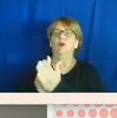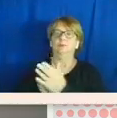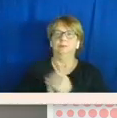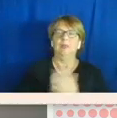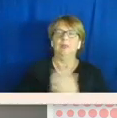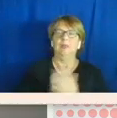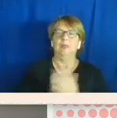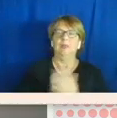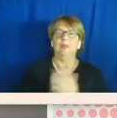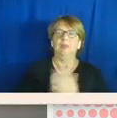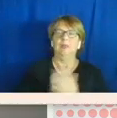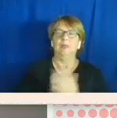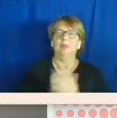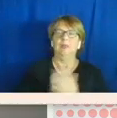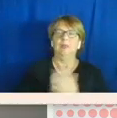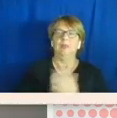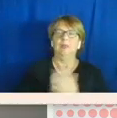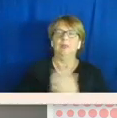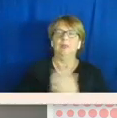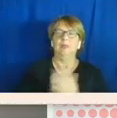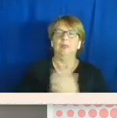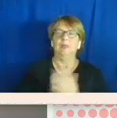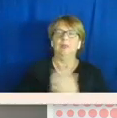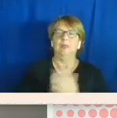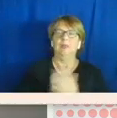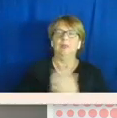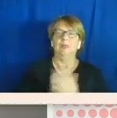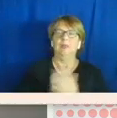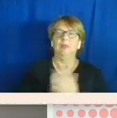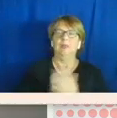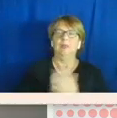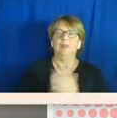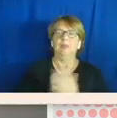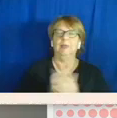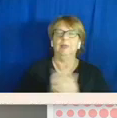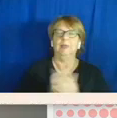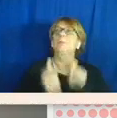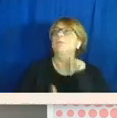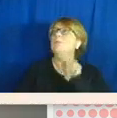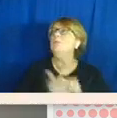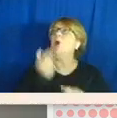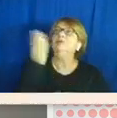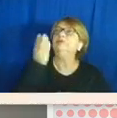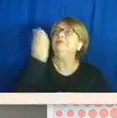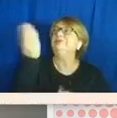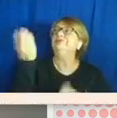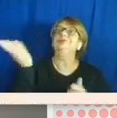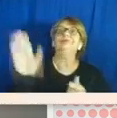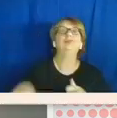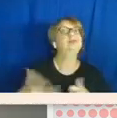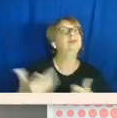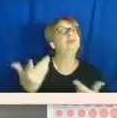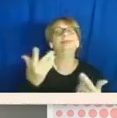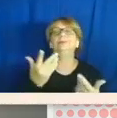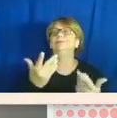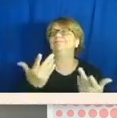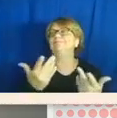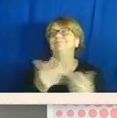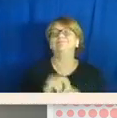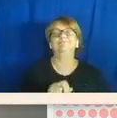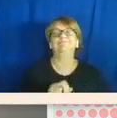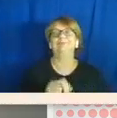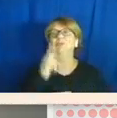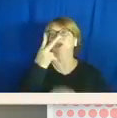are introduced every year, and most go absolutely nowhere. In fact, in a typical 2-year